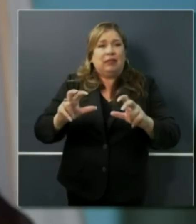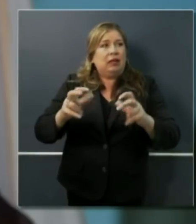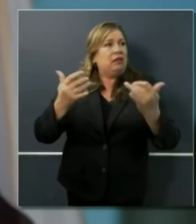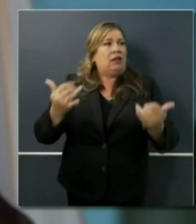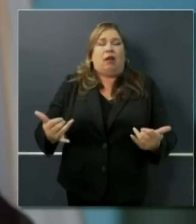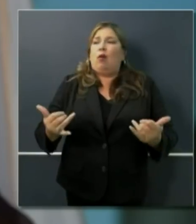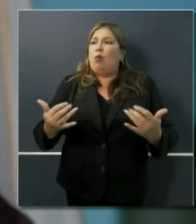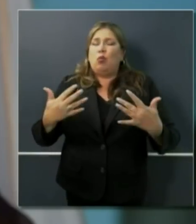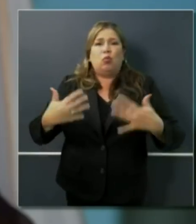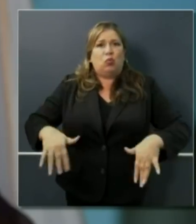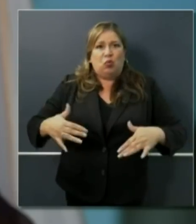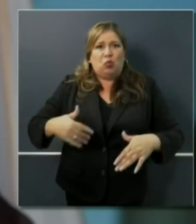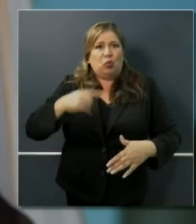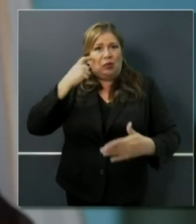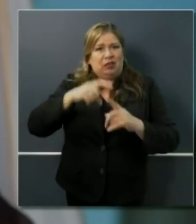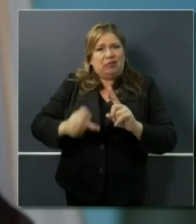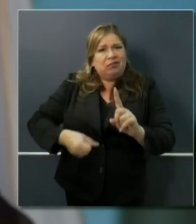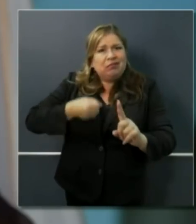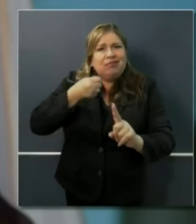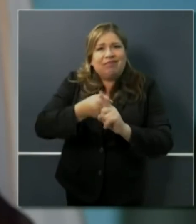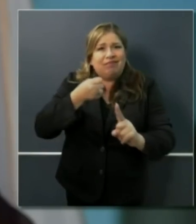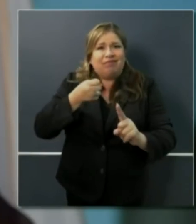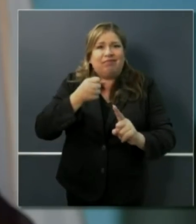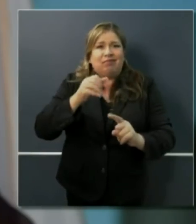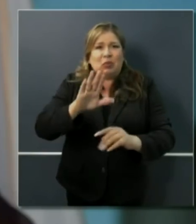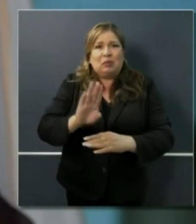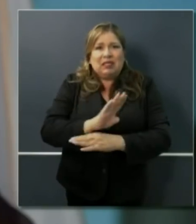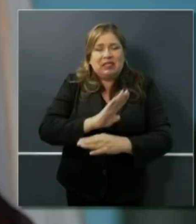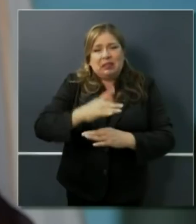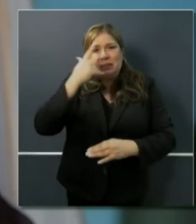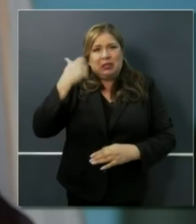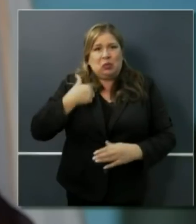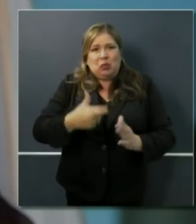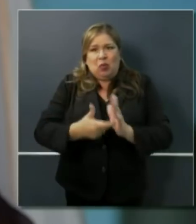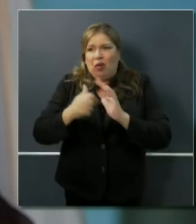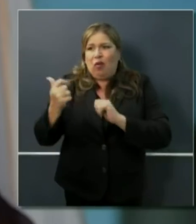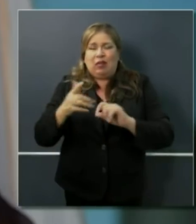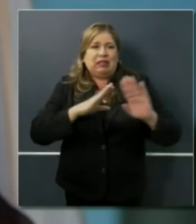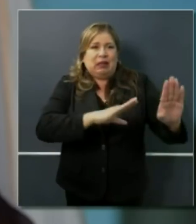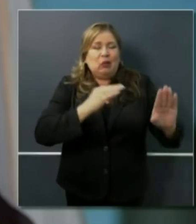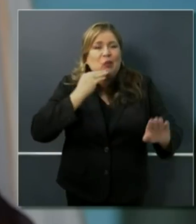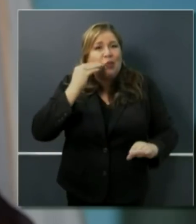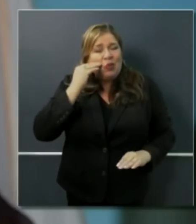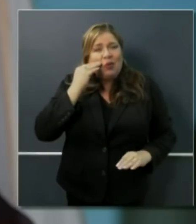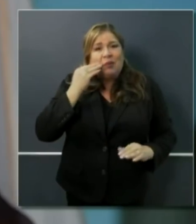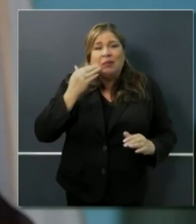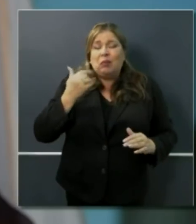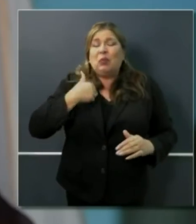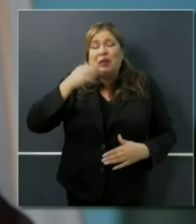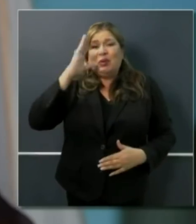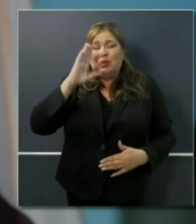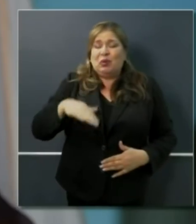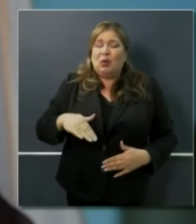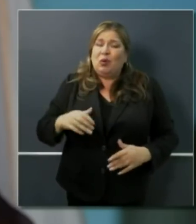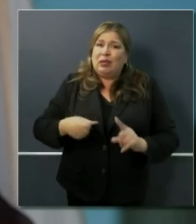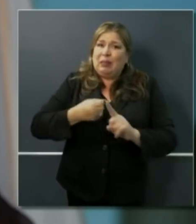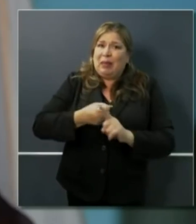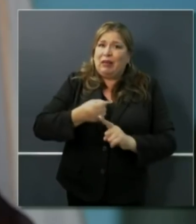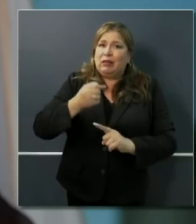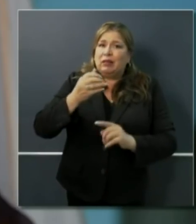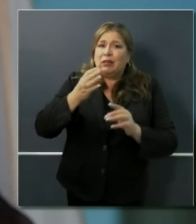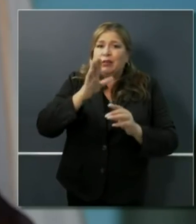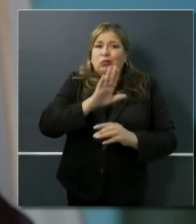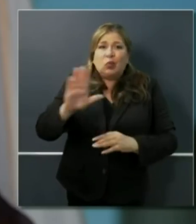and how vulnerable because of the stay-at-home orders those dreams are to this new reality. We